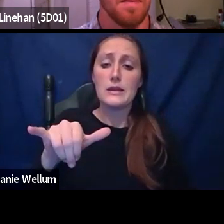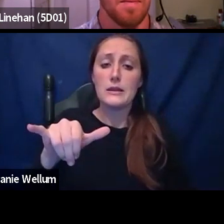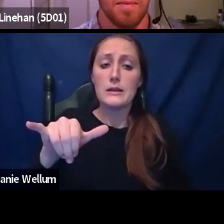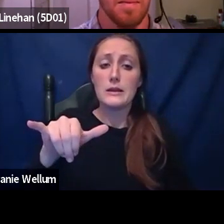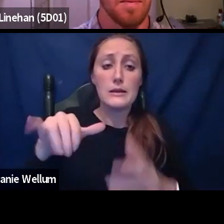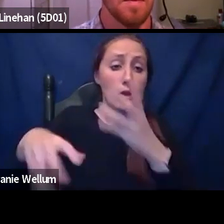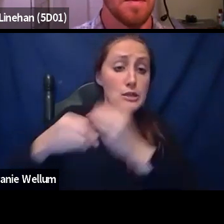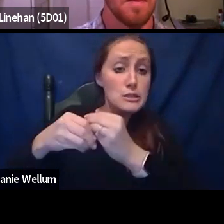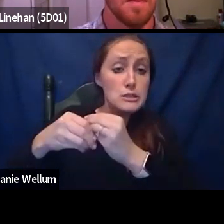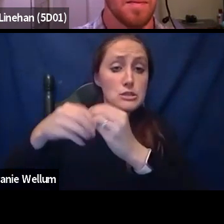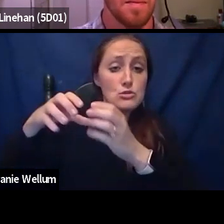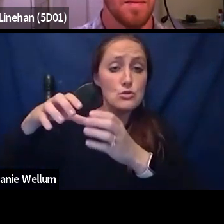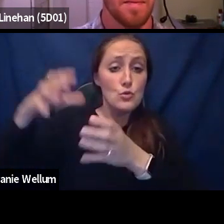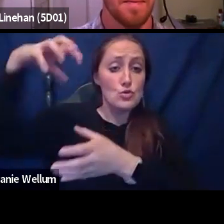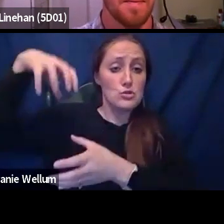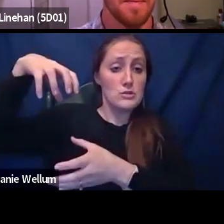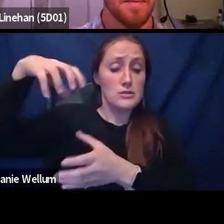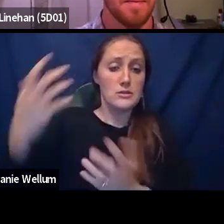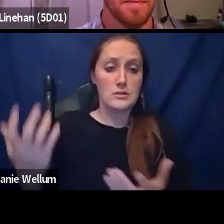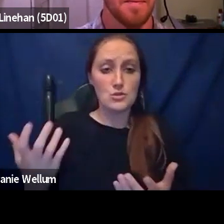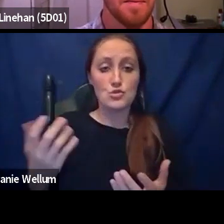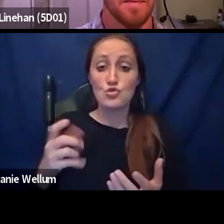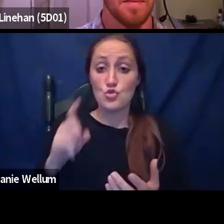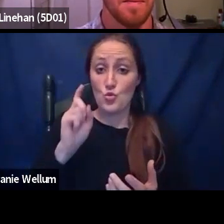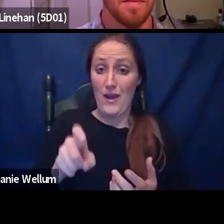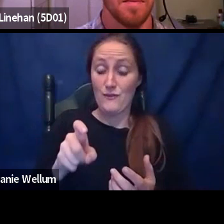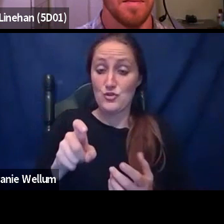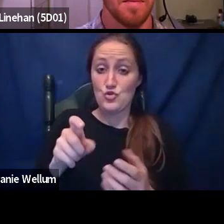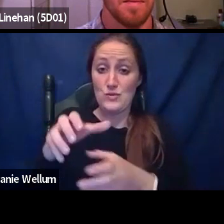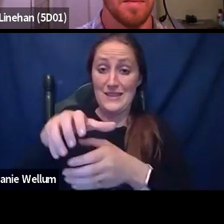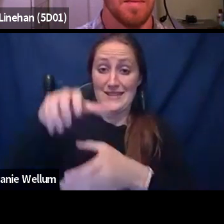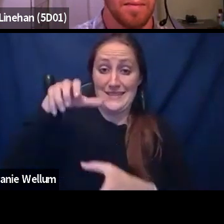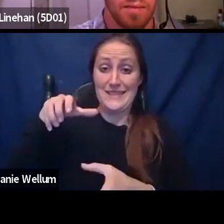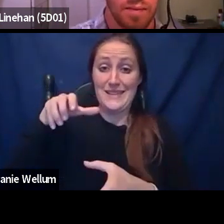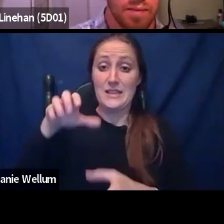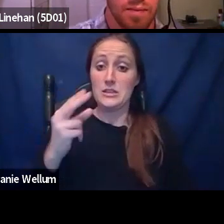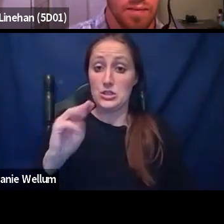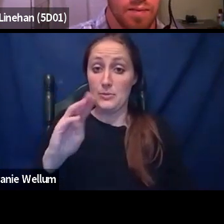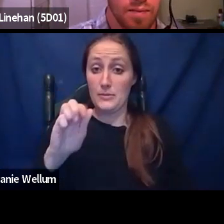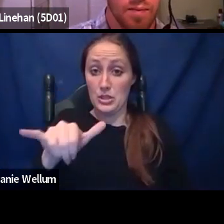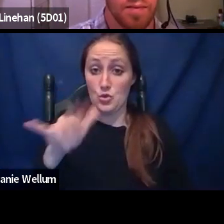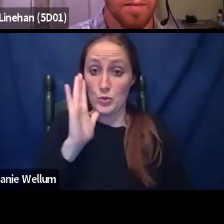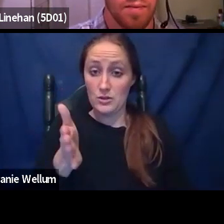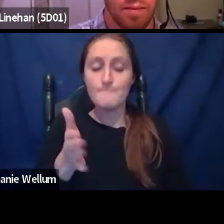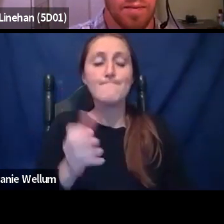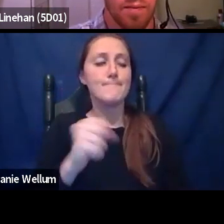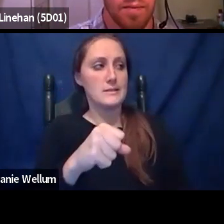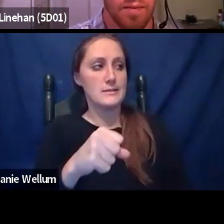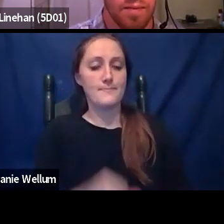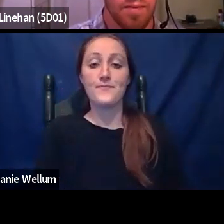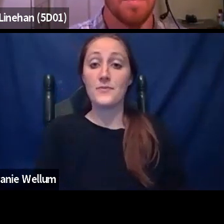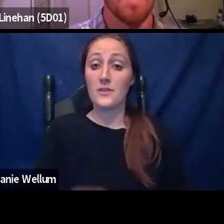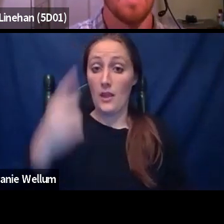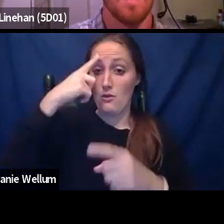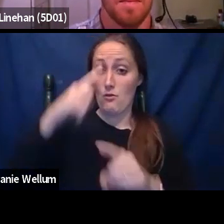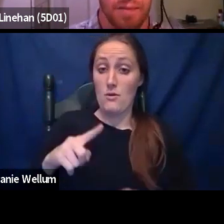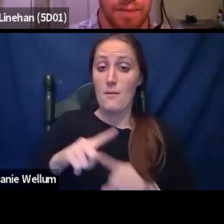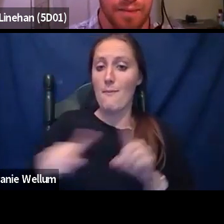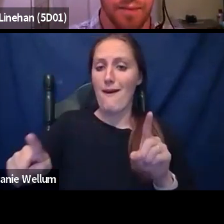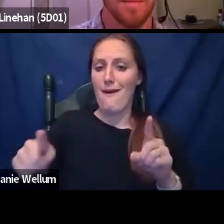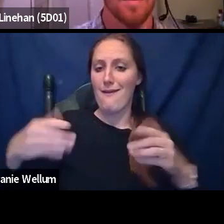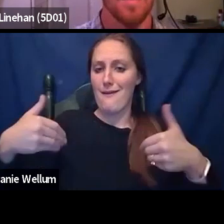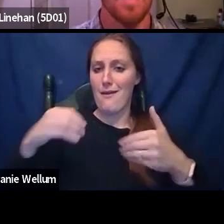do? Okay, so you have to extend that chimney, so you will be doing that. Yes, yes. And they agreed to that, but you just don't have it